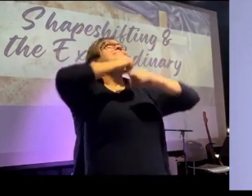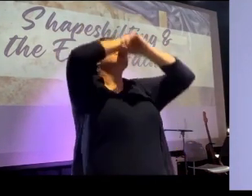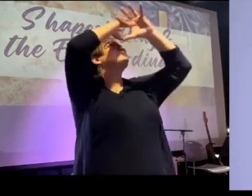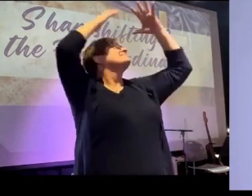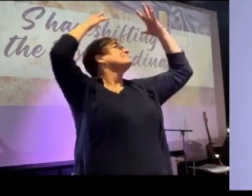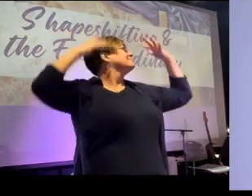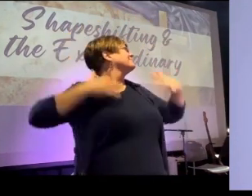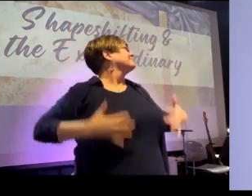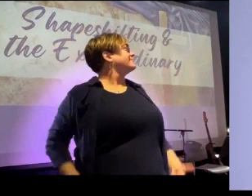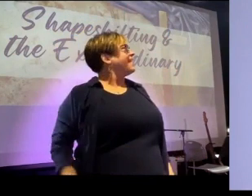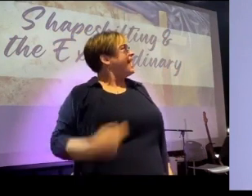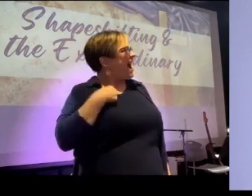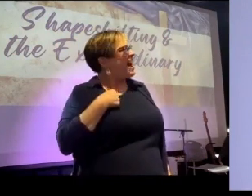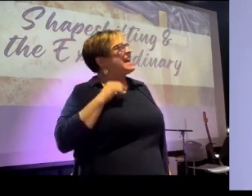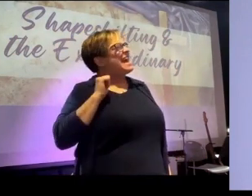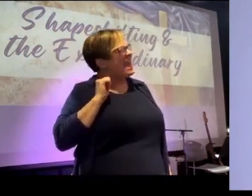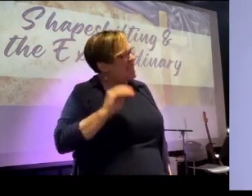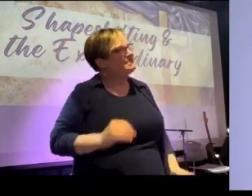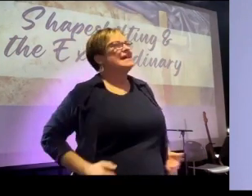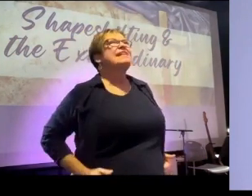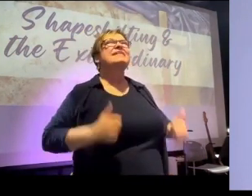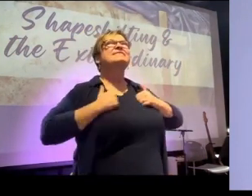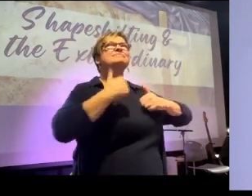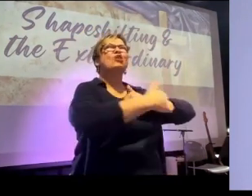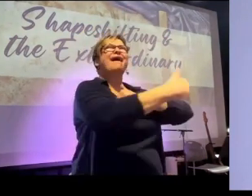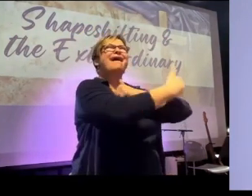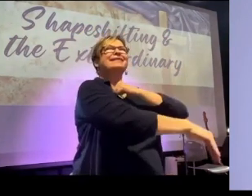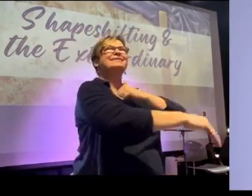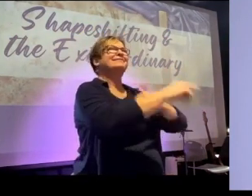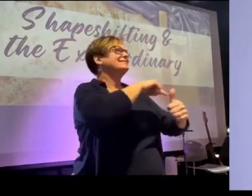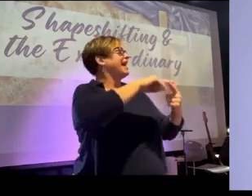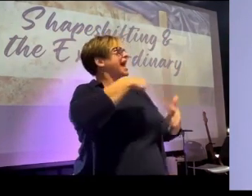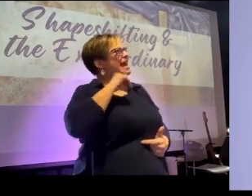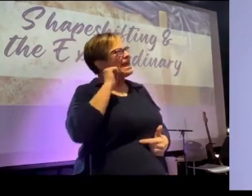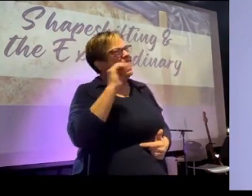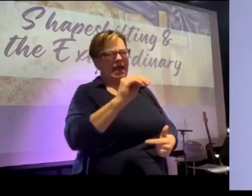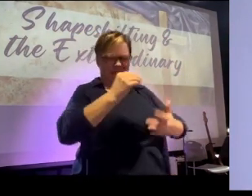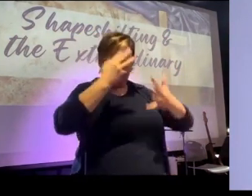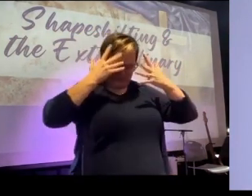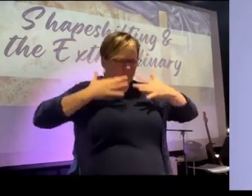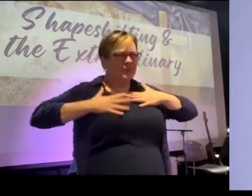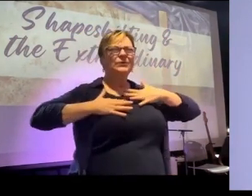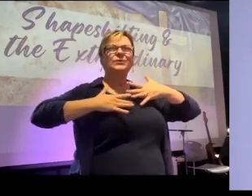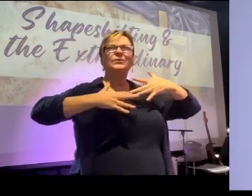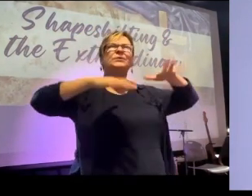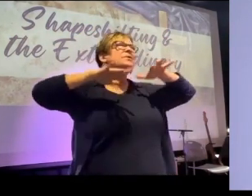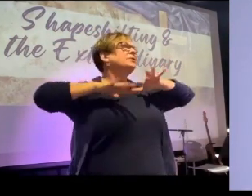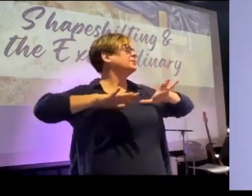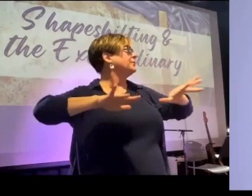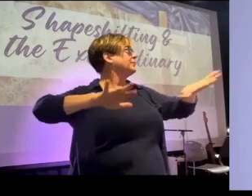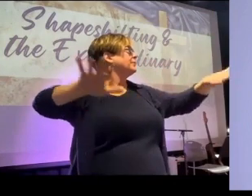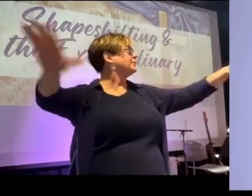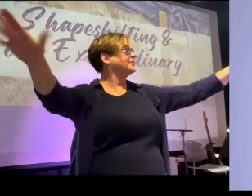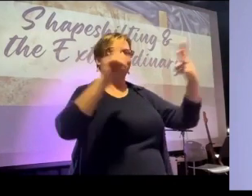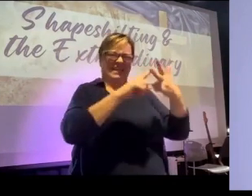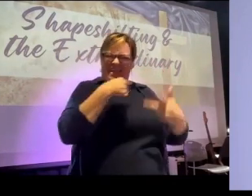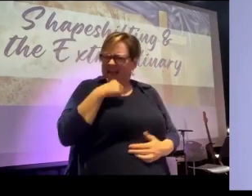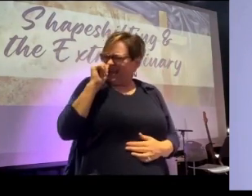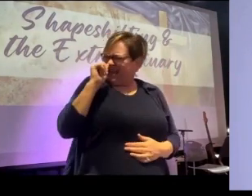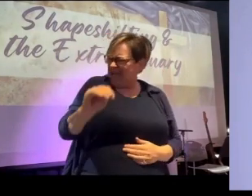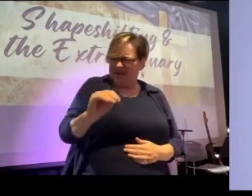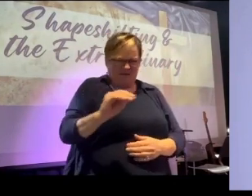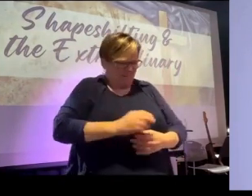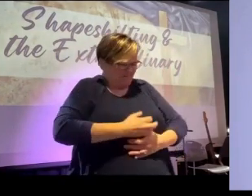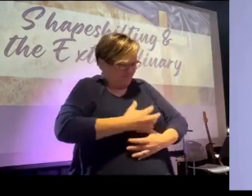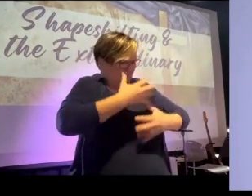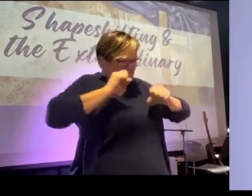I am the dazzling presence of the divine. I am the vine, the branches, the